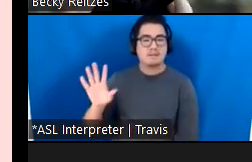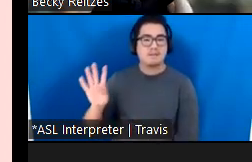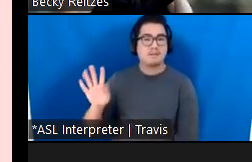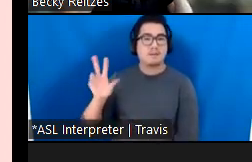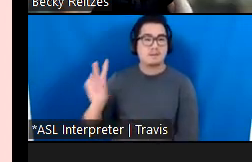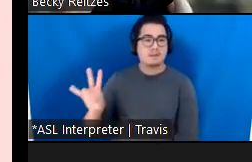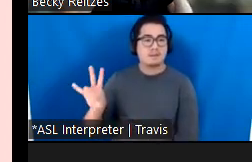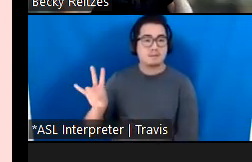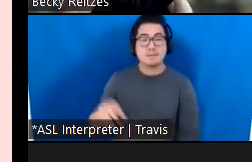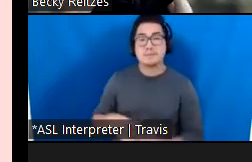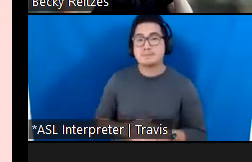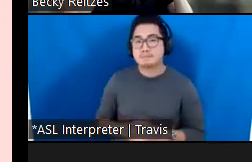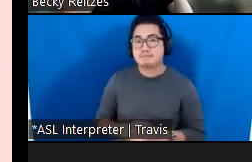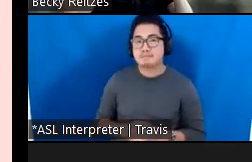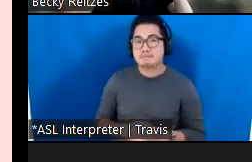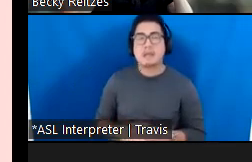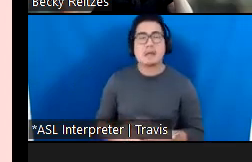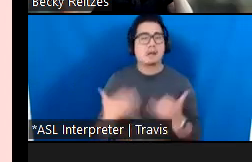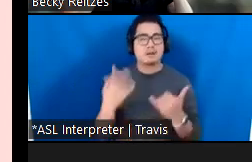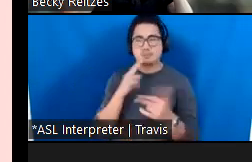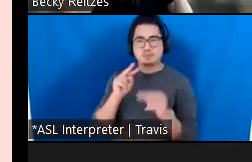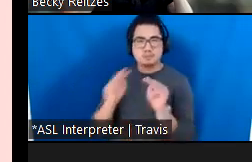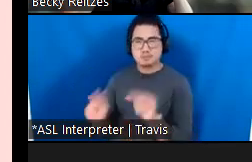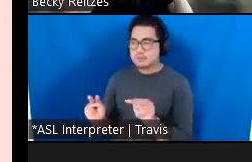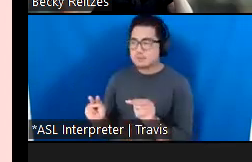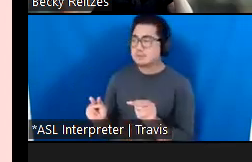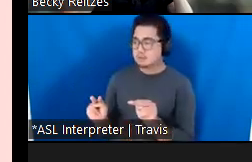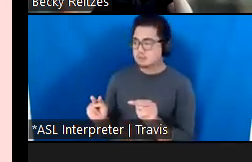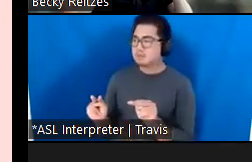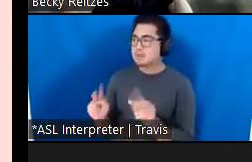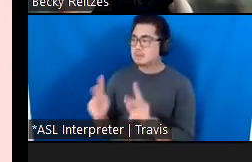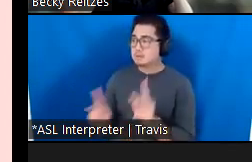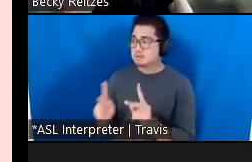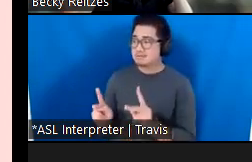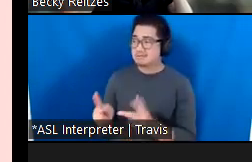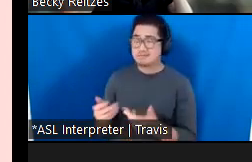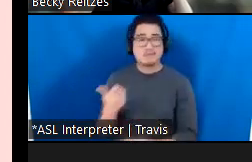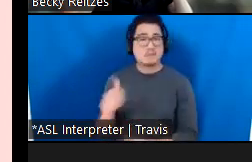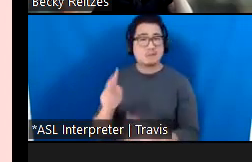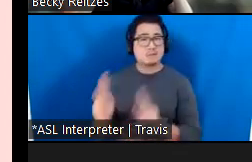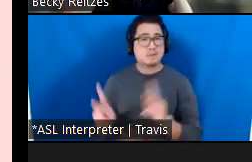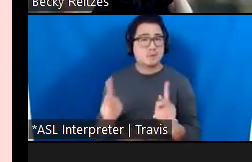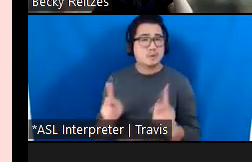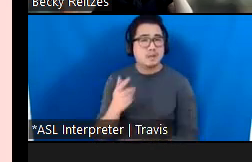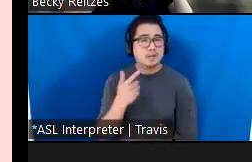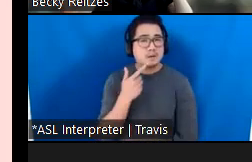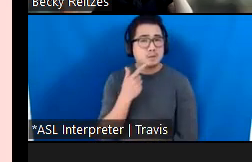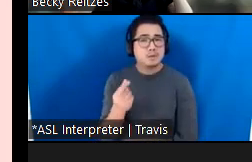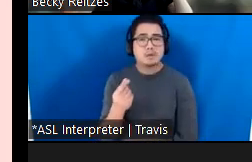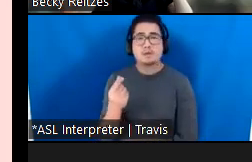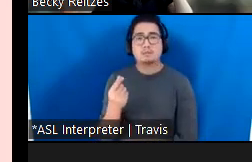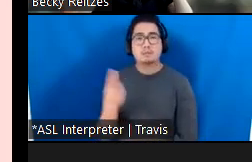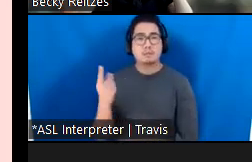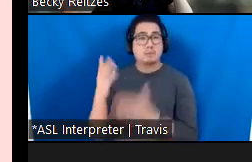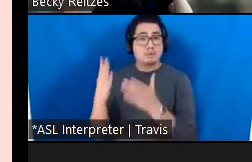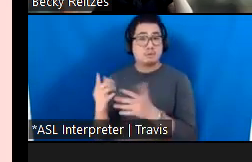could folks do me a favor and give me a thumbs up if you would be interested in me having somebody come here and